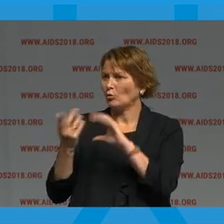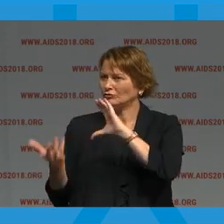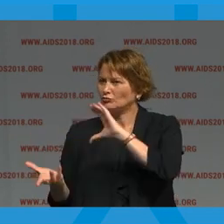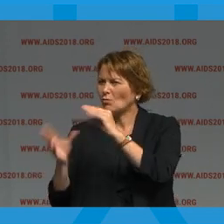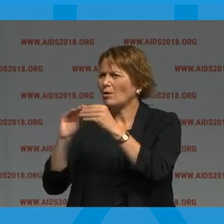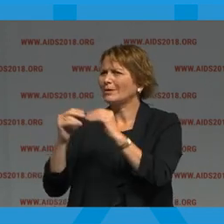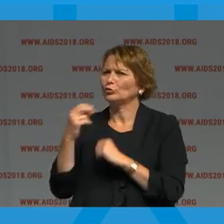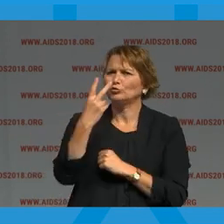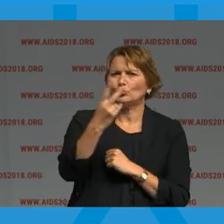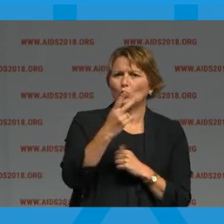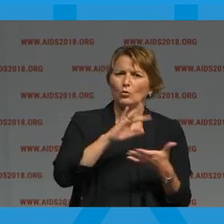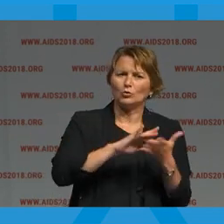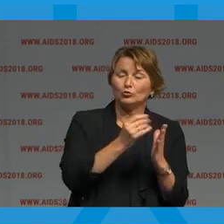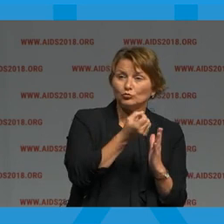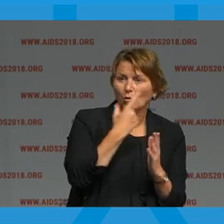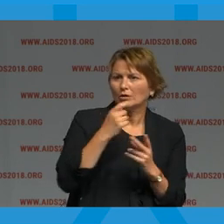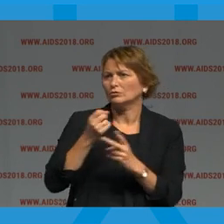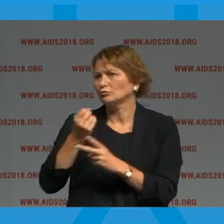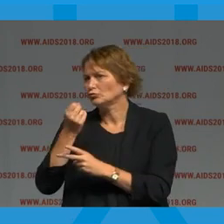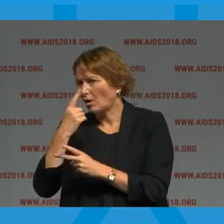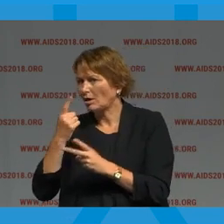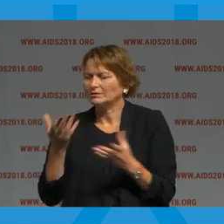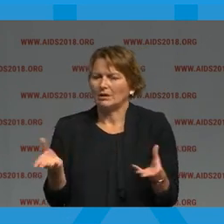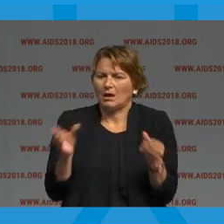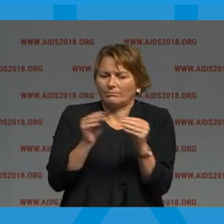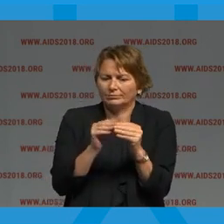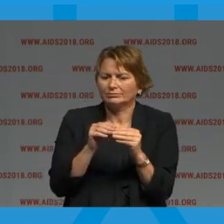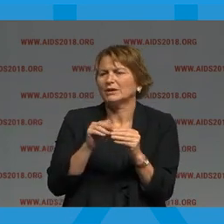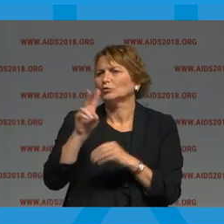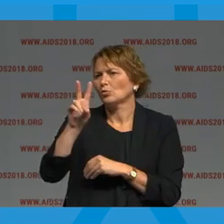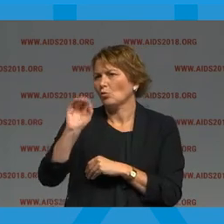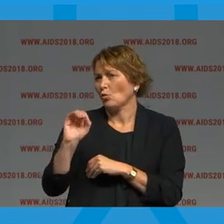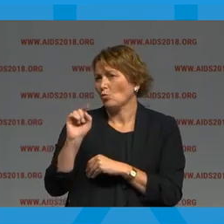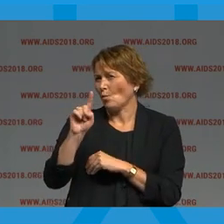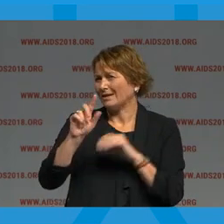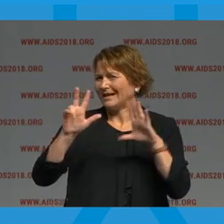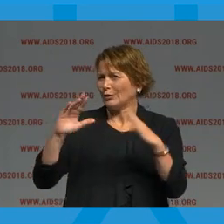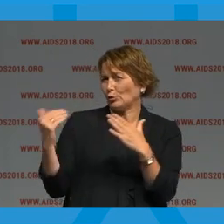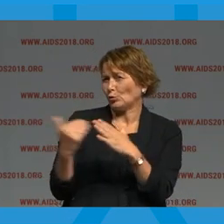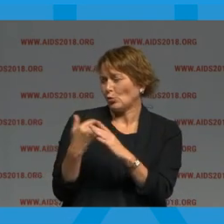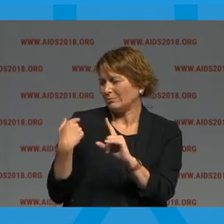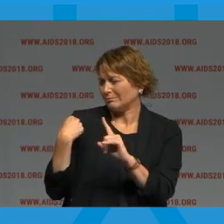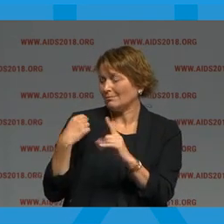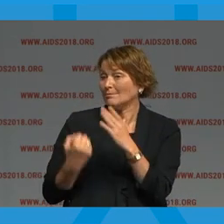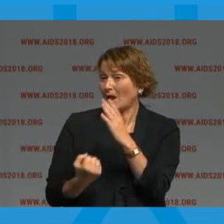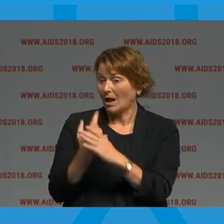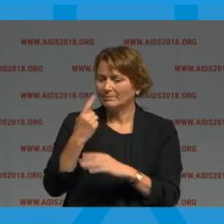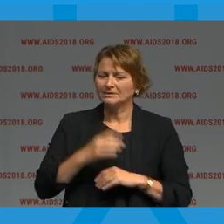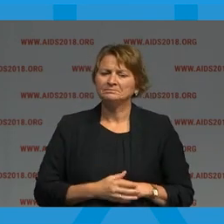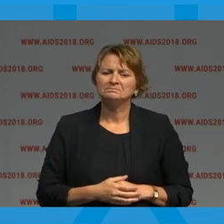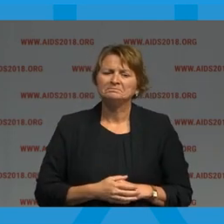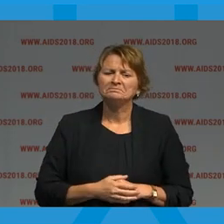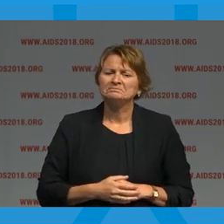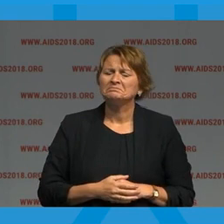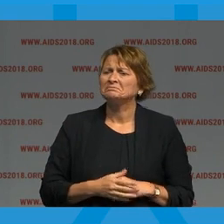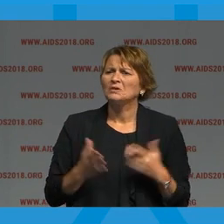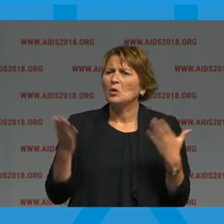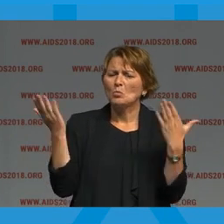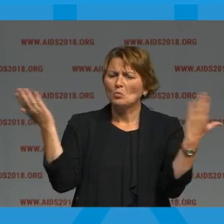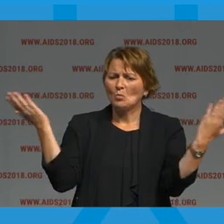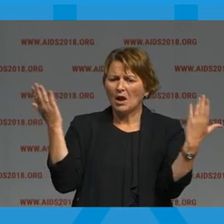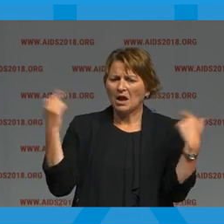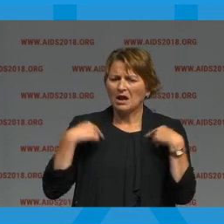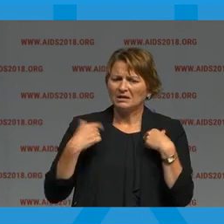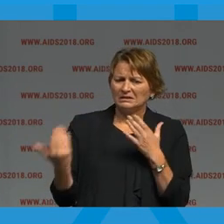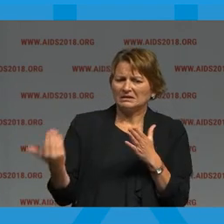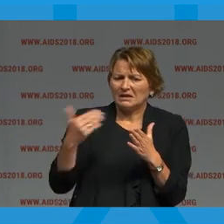two drugs, dolutegravir and rilpivirine, lately in 2018. So why, again, is the question, are